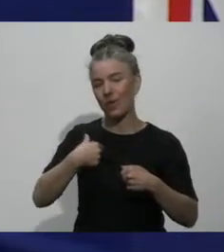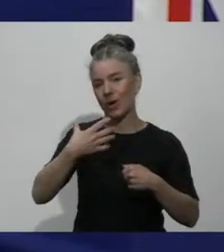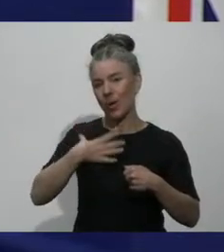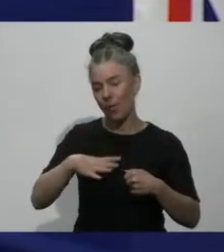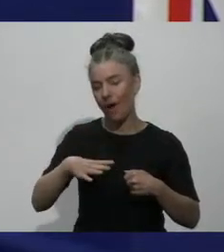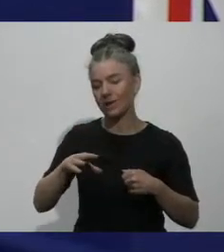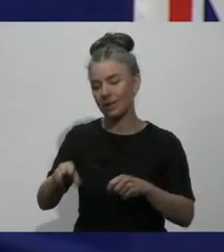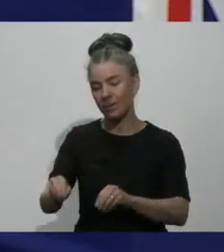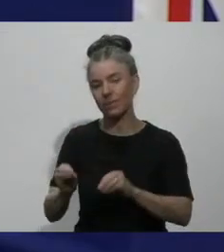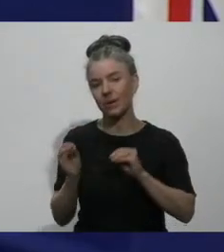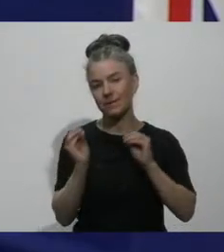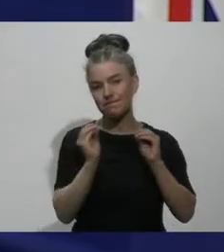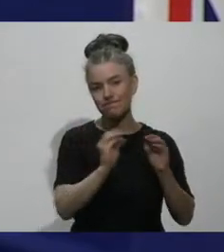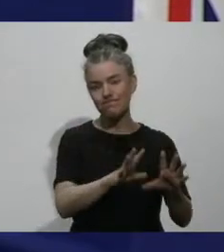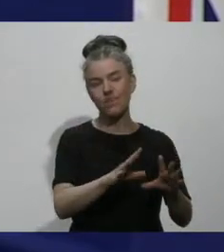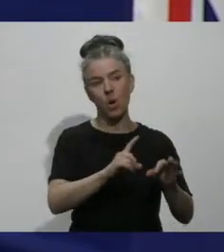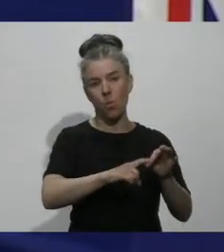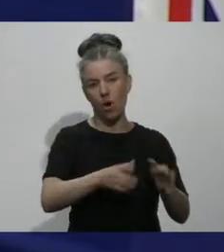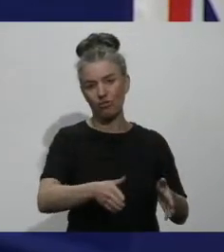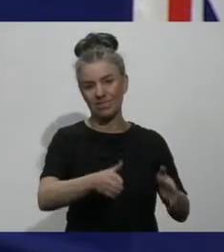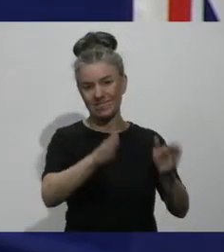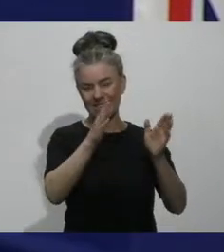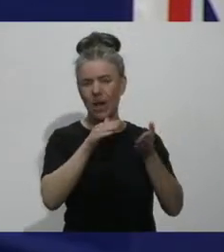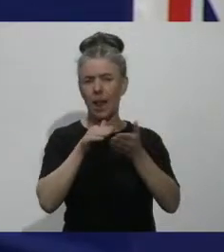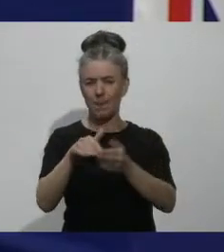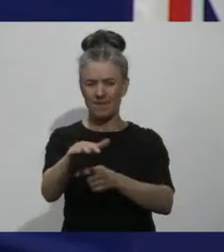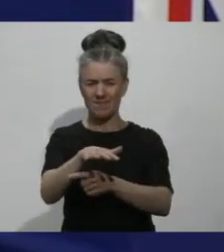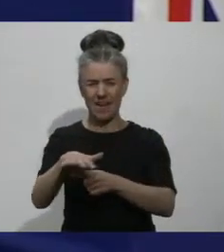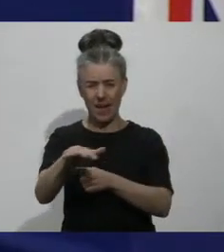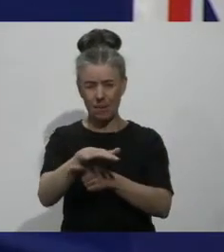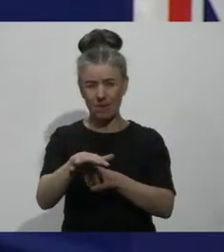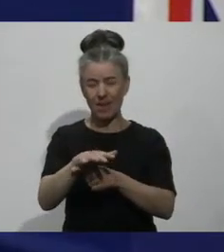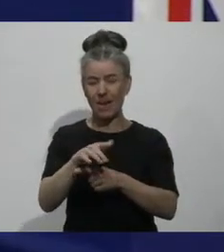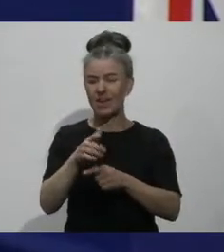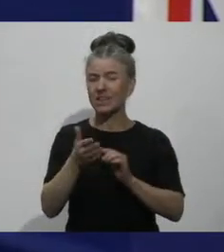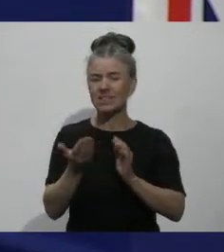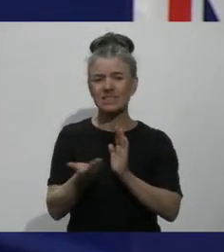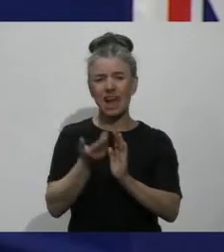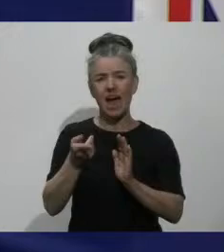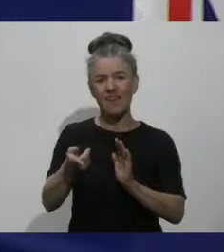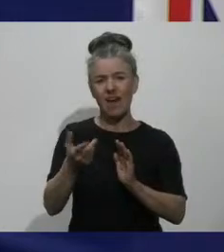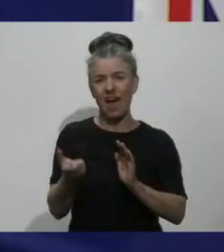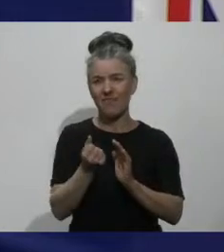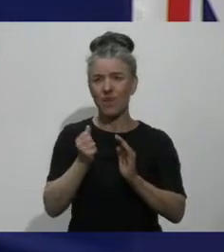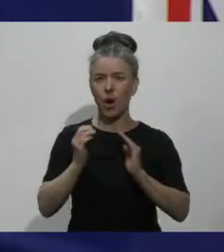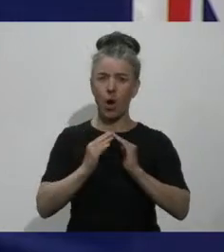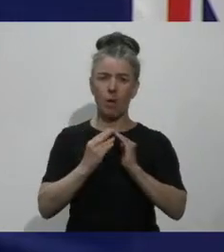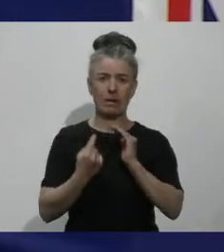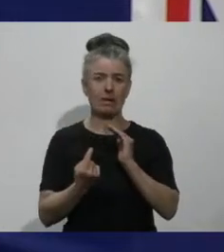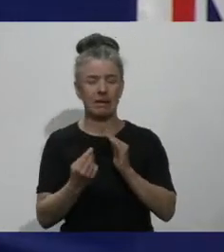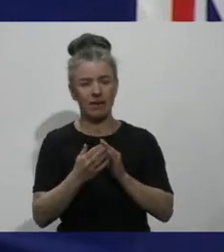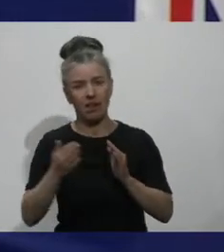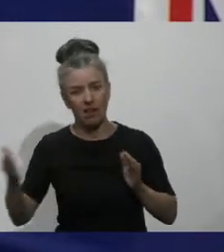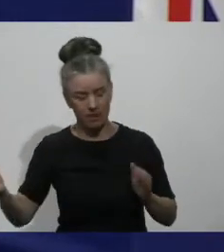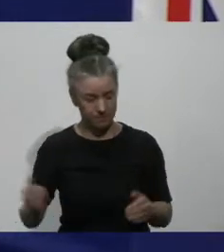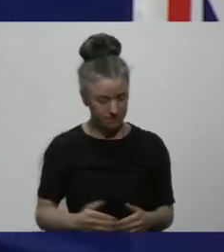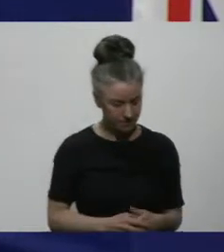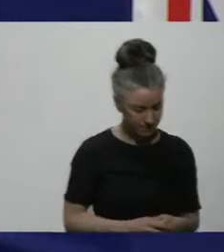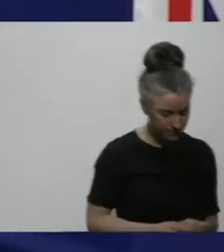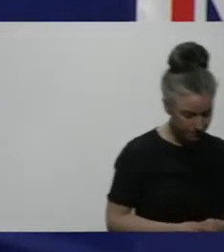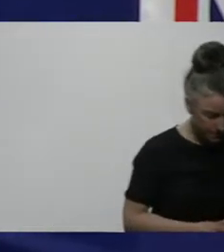managed quarantine situation for these families affected is so that that doesn't have to happen again. Prime